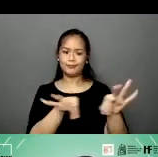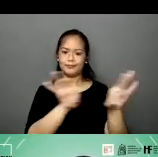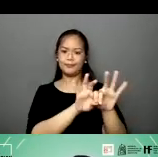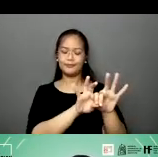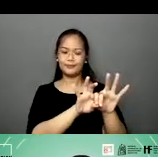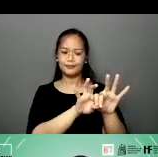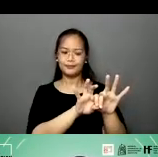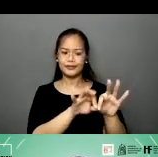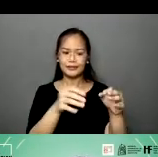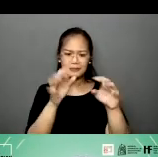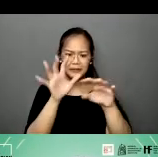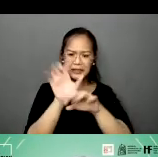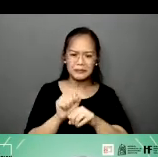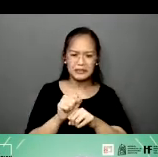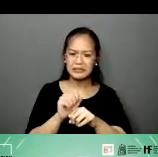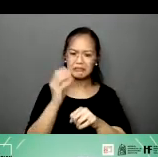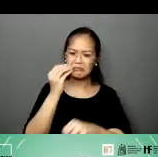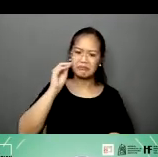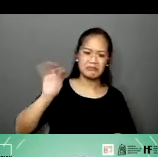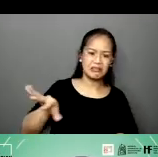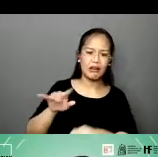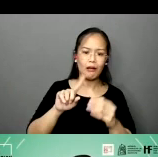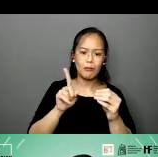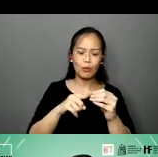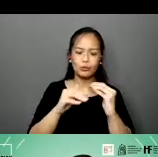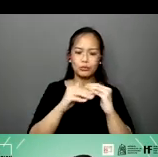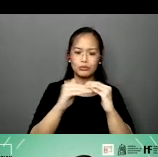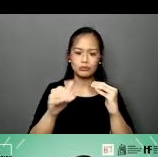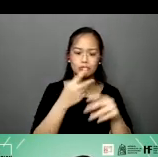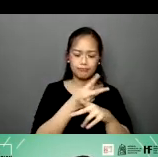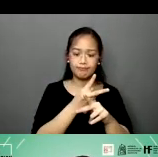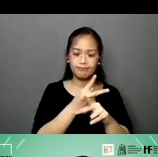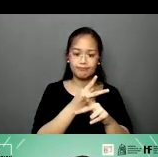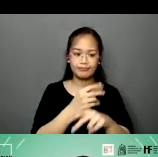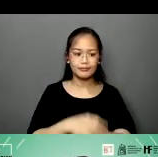often overlooked aspect in terms of sustainability for products.